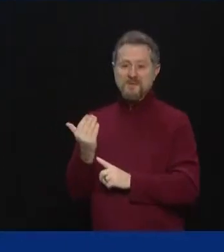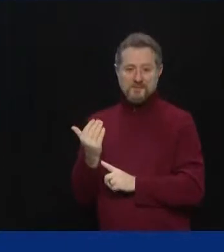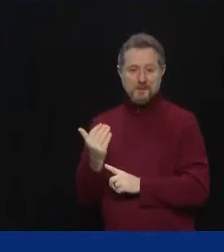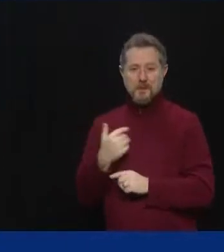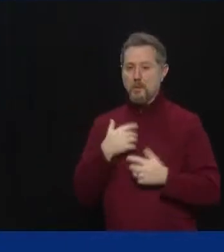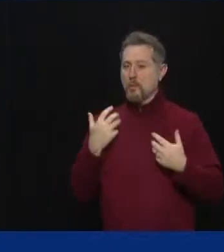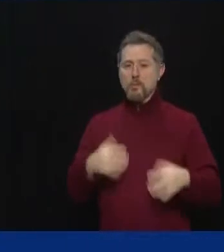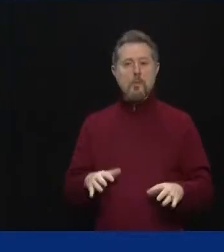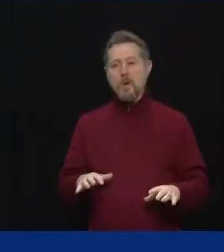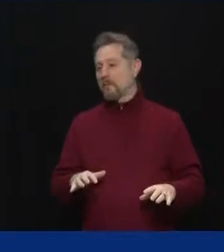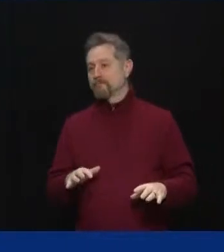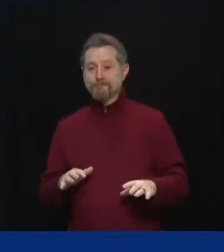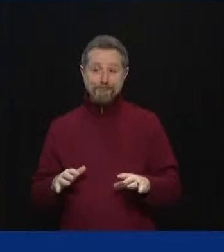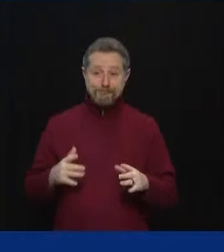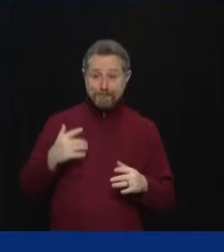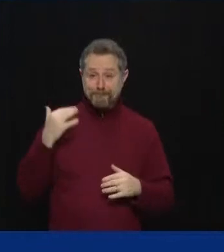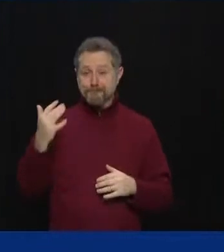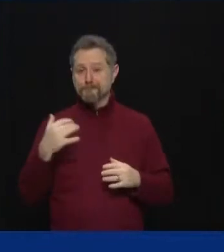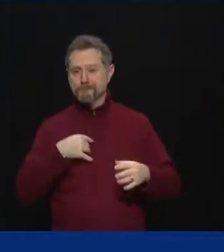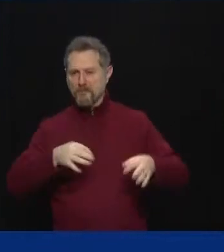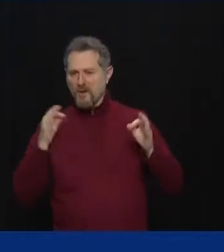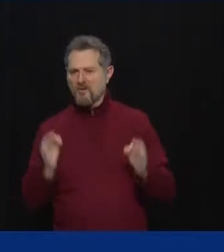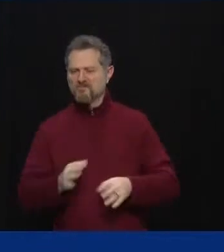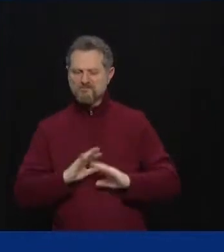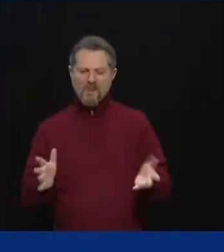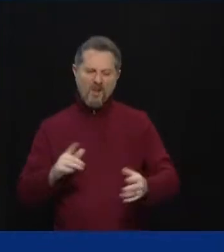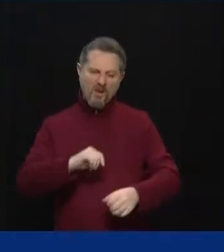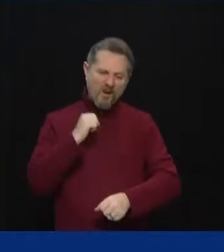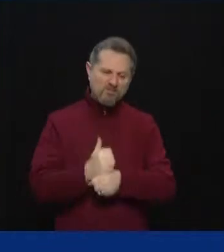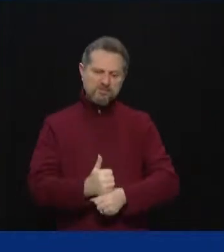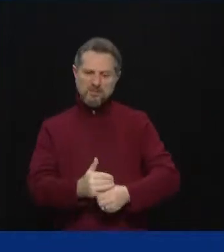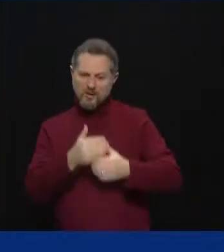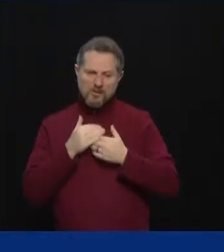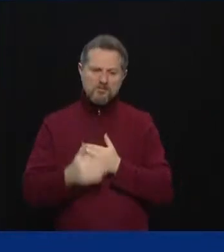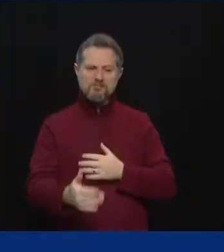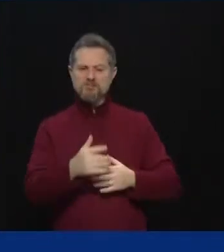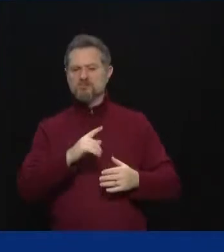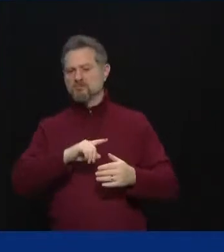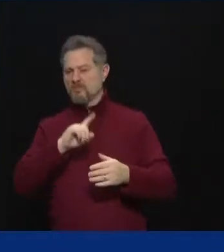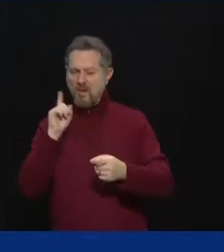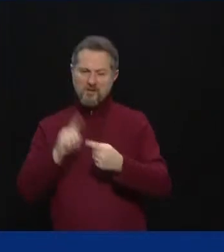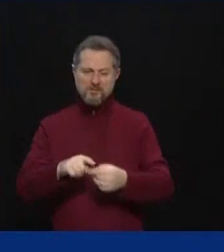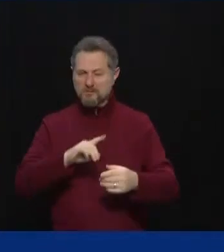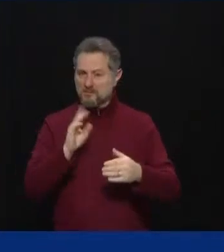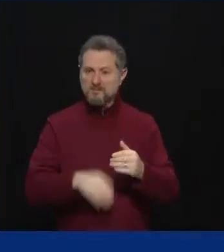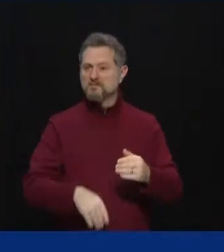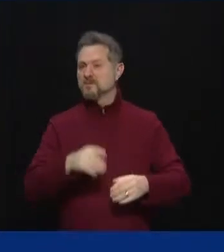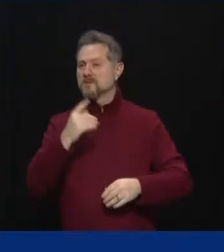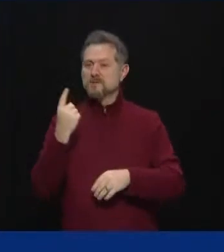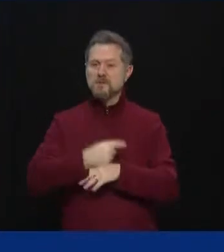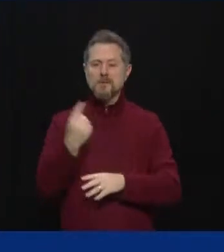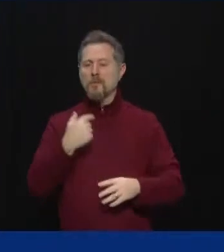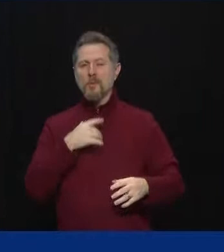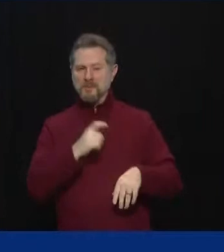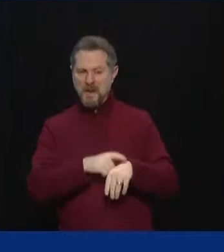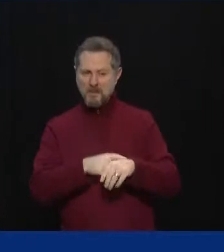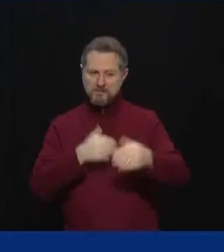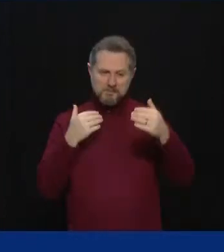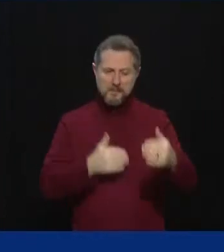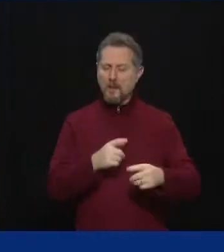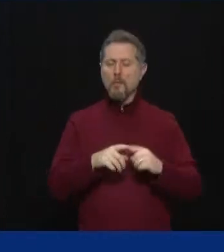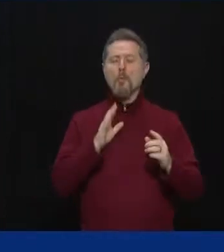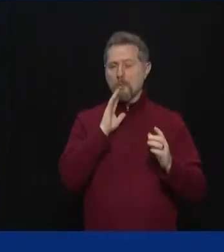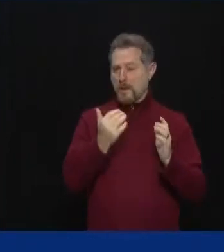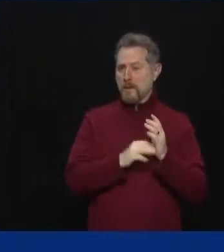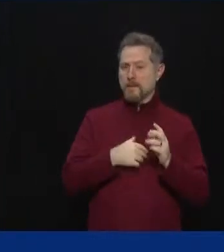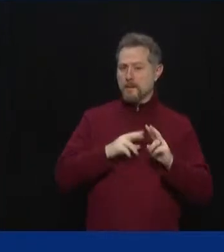long-term changes in protocol and requirements without an end date or at least a time that we're going to reassess. So on that date